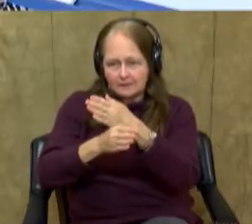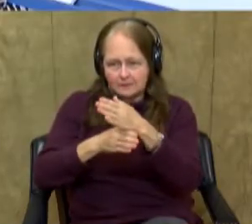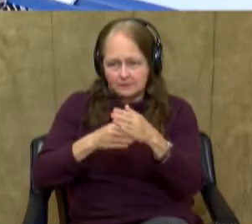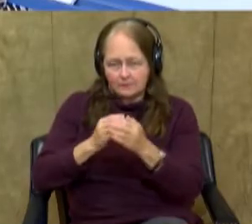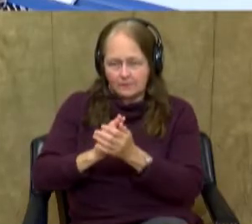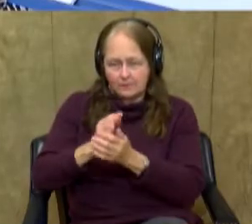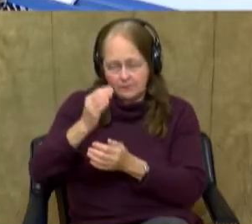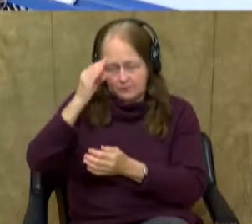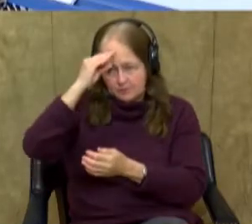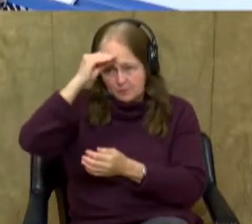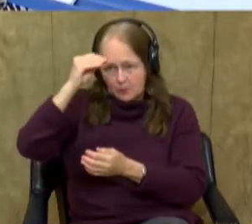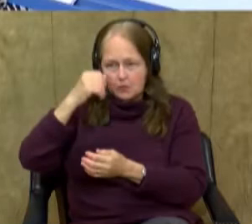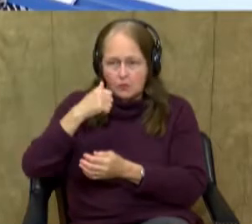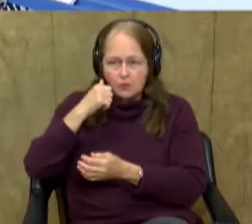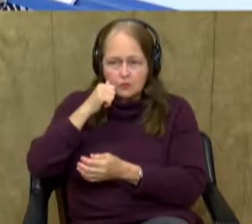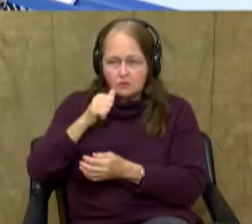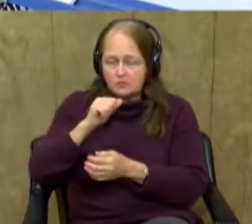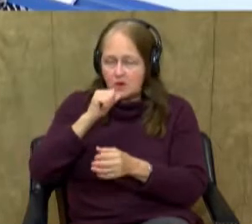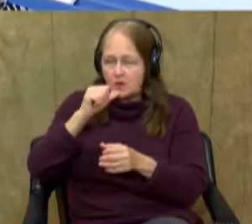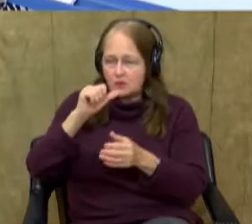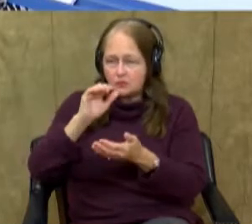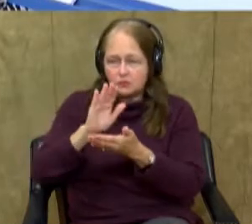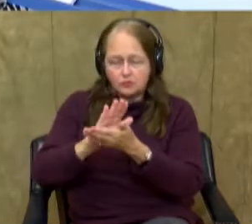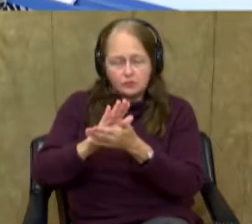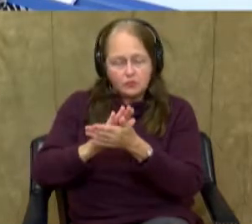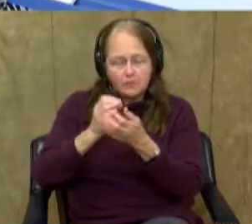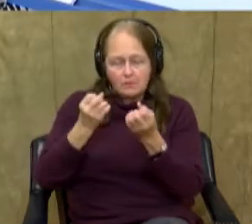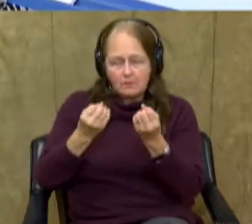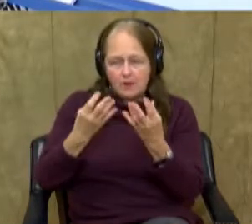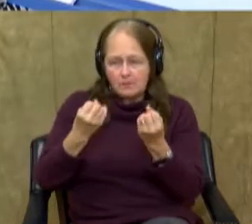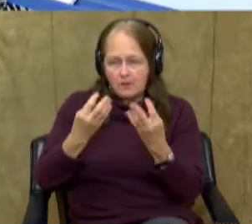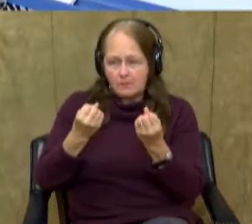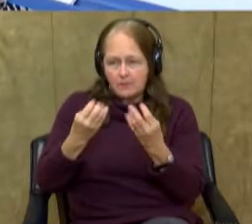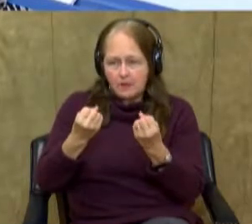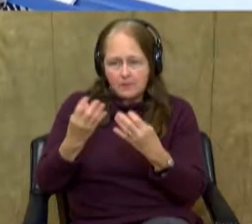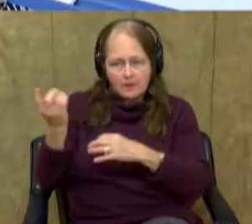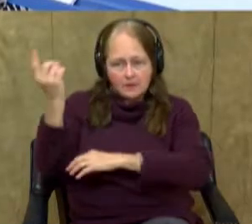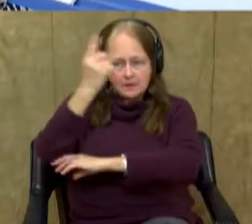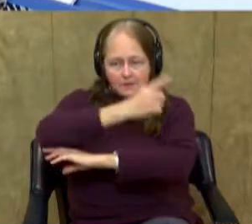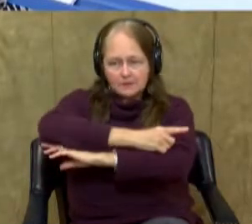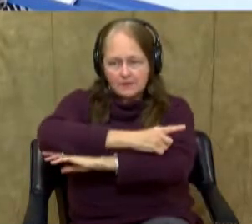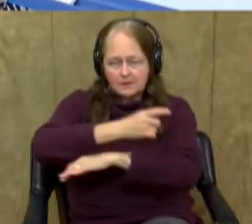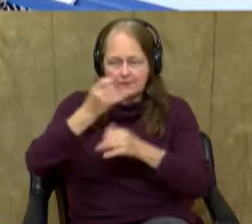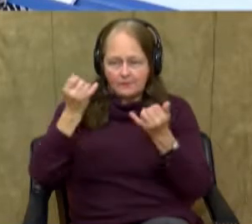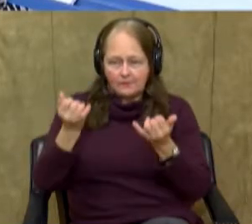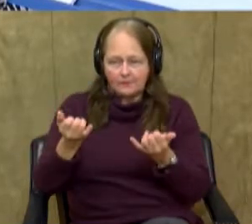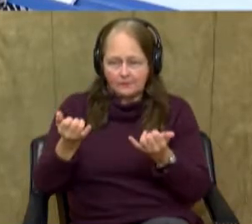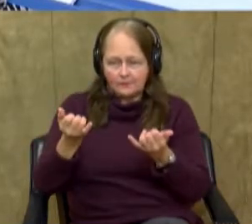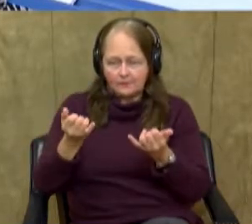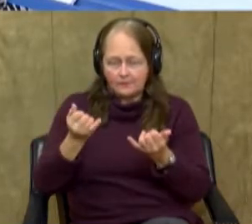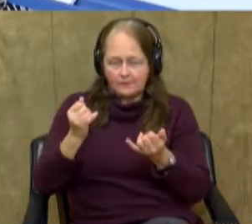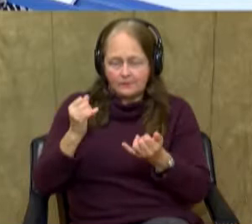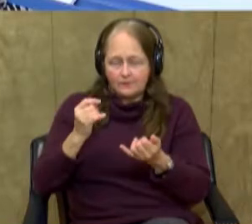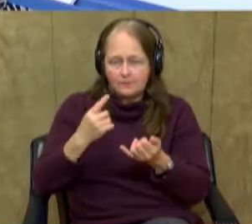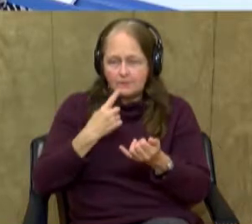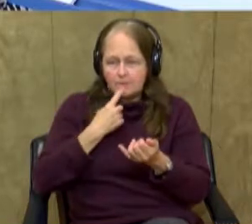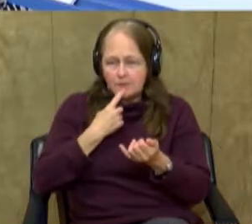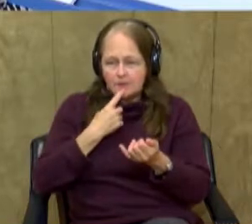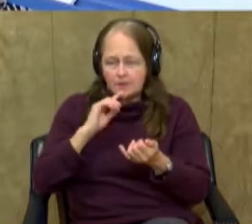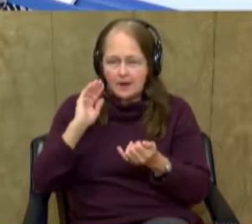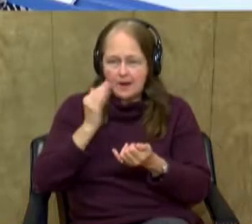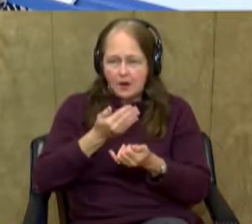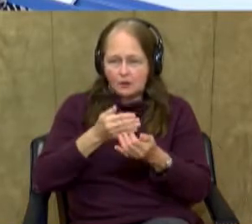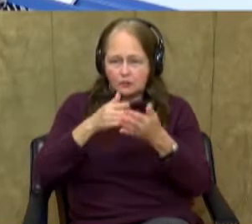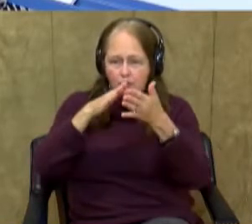girls, we know that we haven't been in school for many, many days now, and I'm missing our students. How about you? I miss my